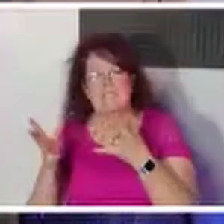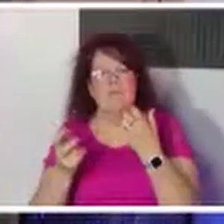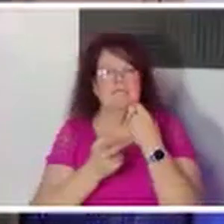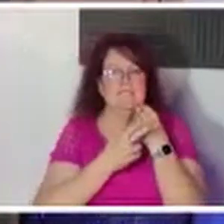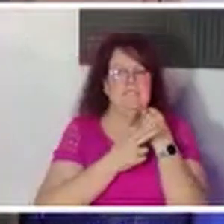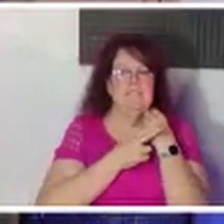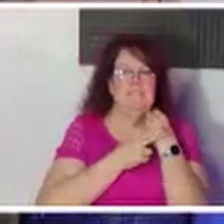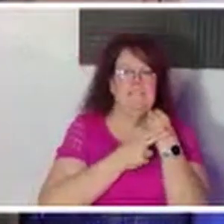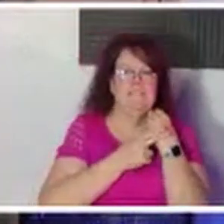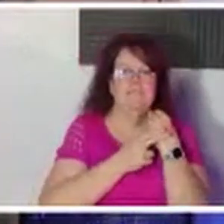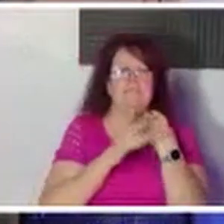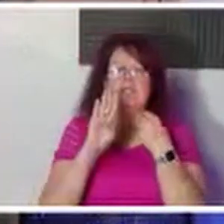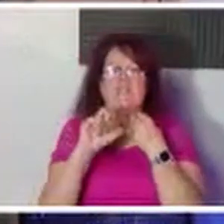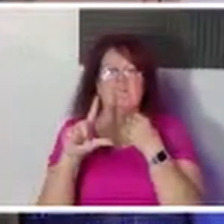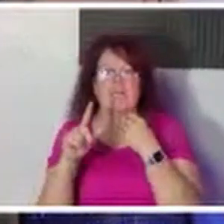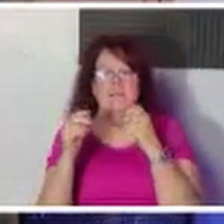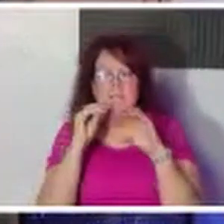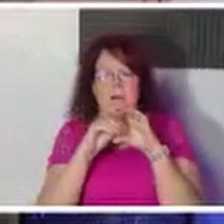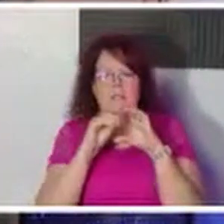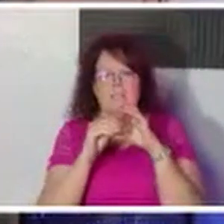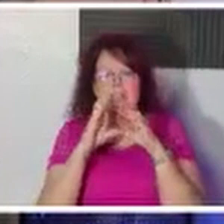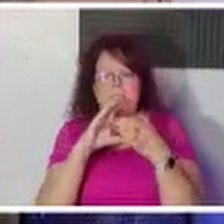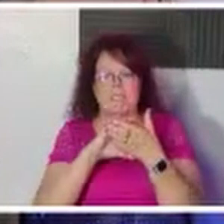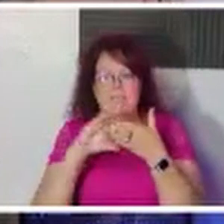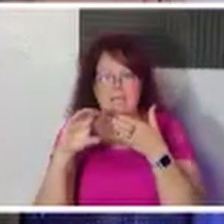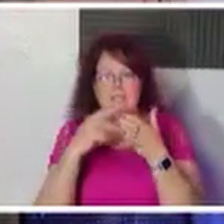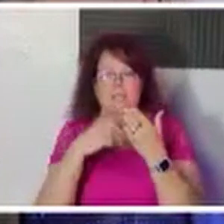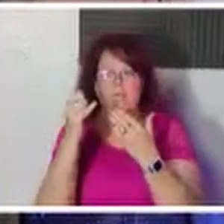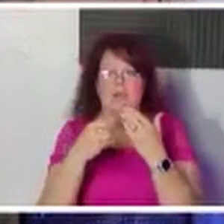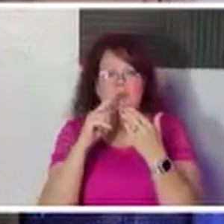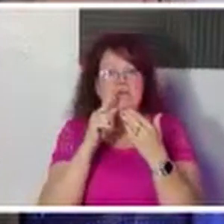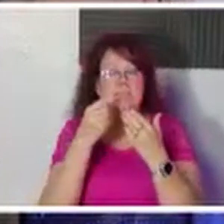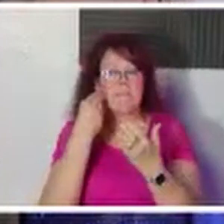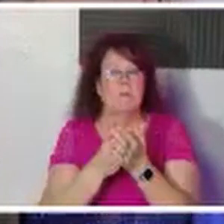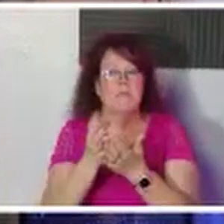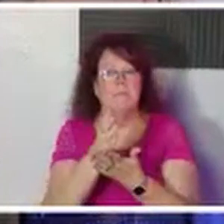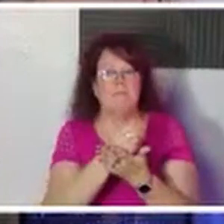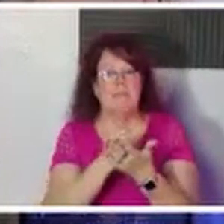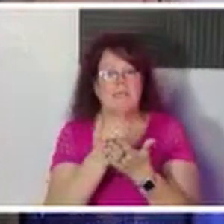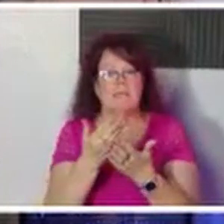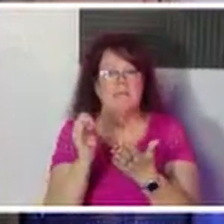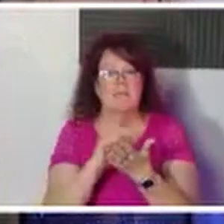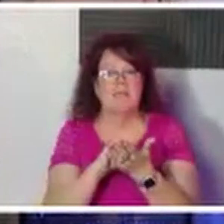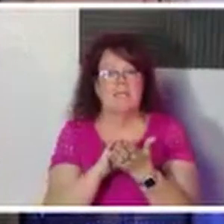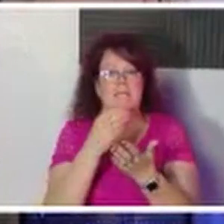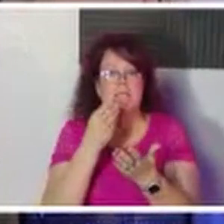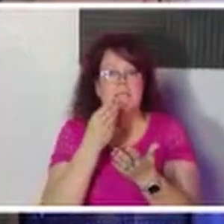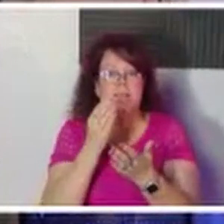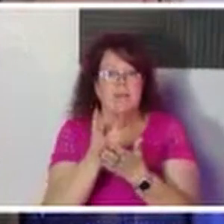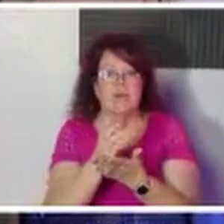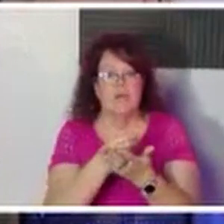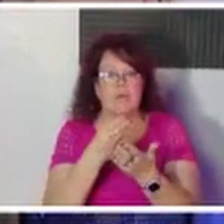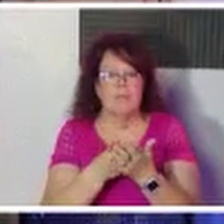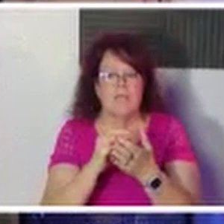in. The bail bonds, the cash bail project is a money-making thing that is making money